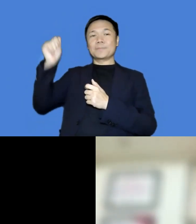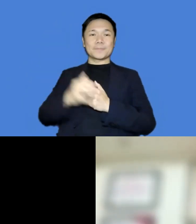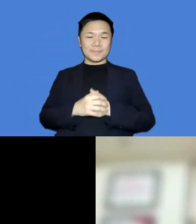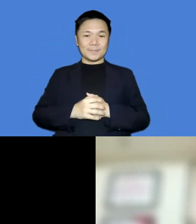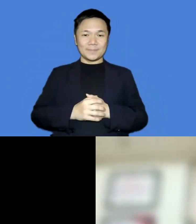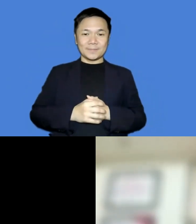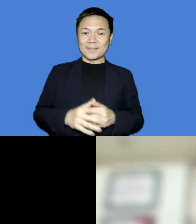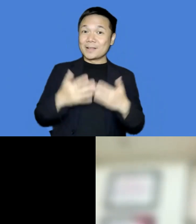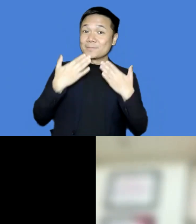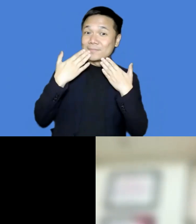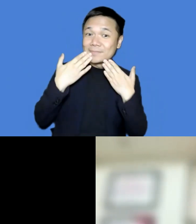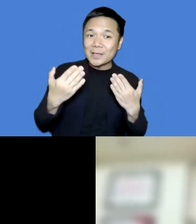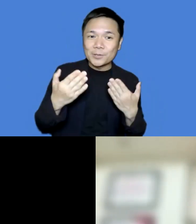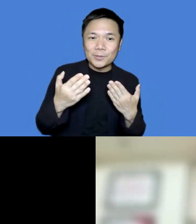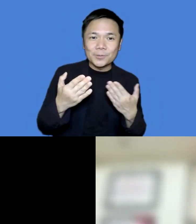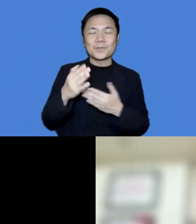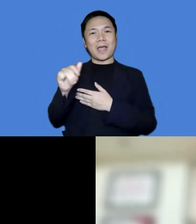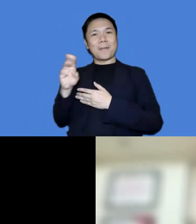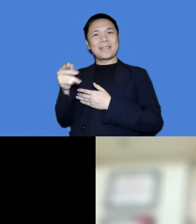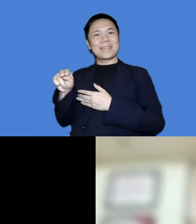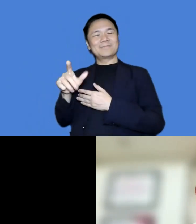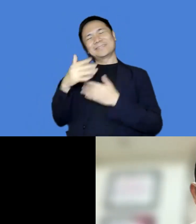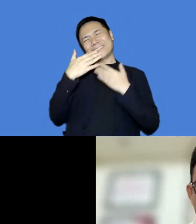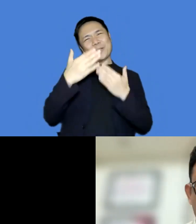Thank you for being here, Arman, and over to you.